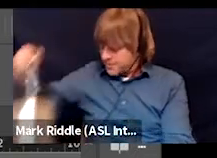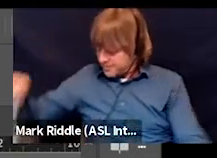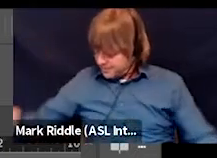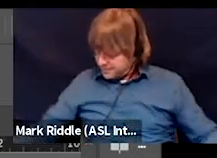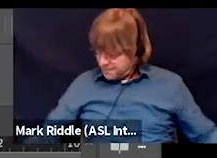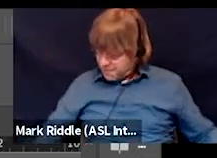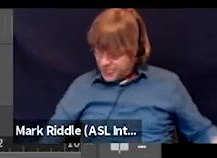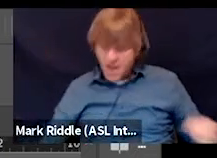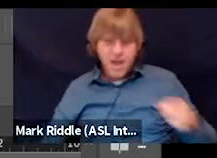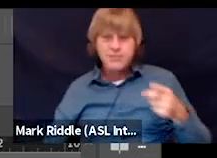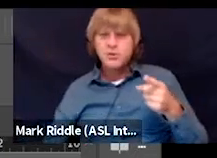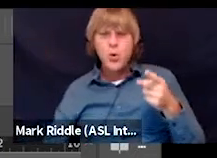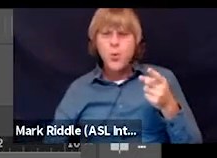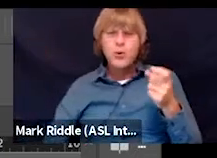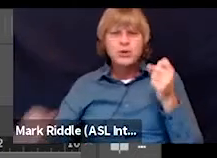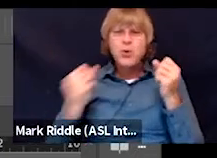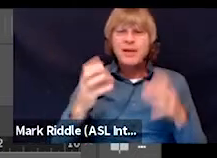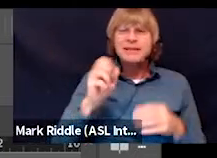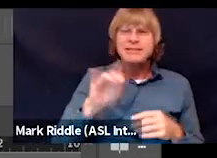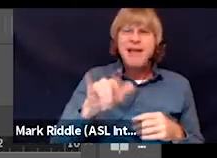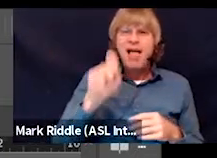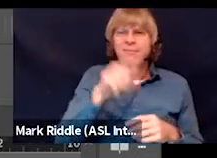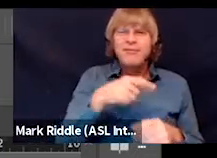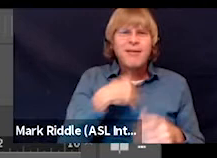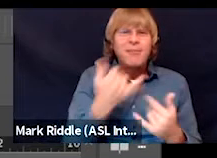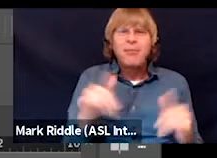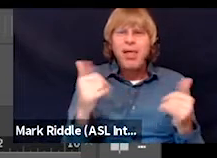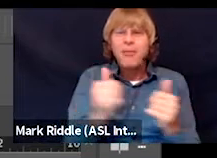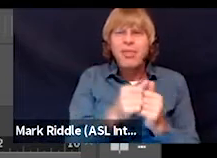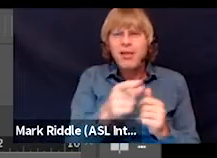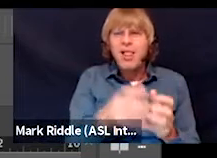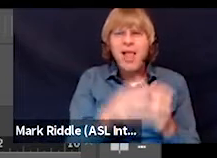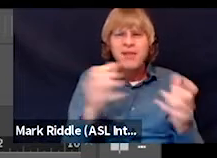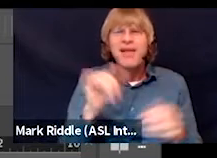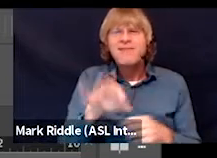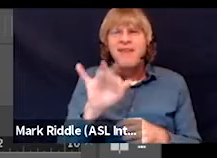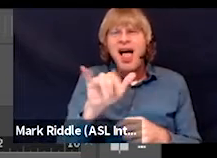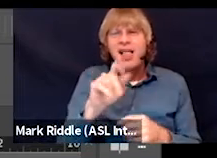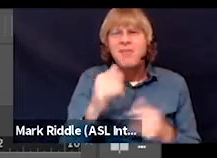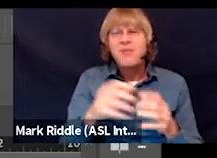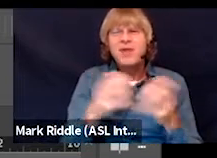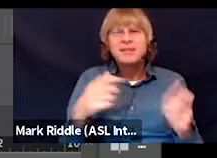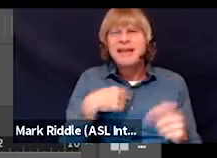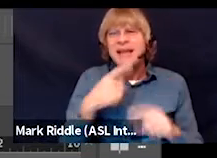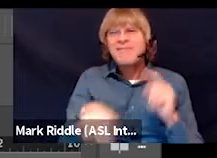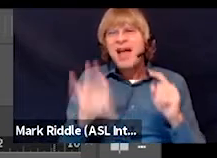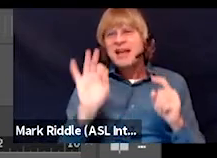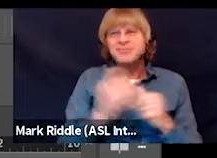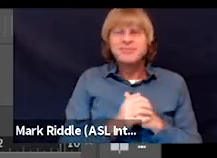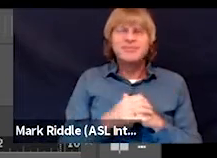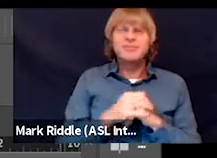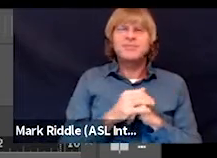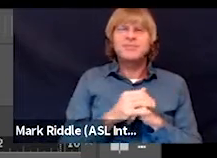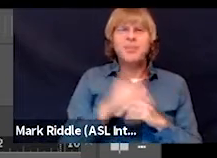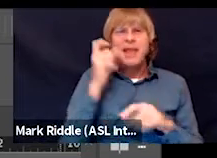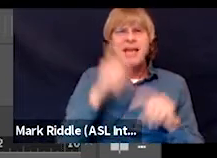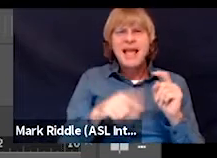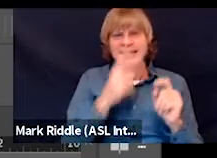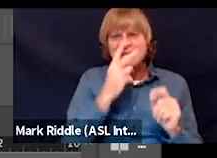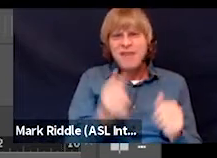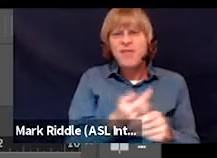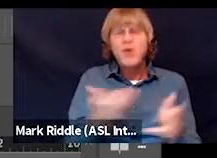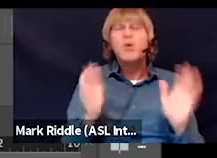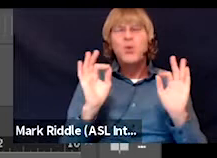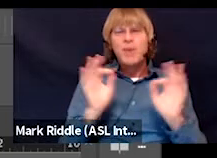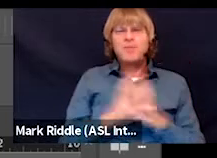I've got so many styles in here because I've played with this thing forever, this file. I can't even find it because I can't see everything. All